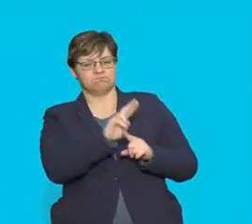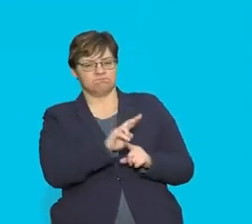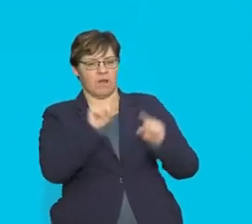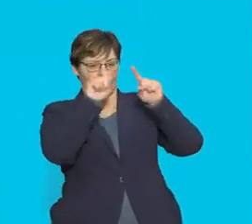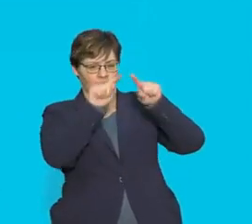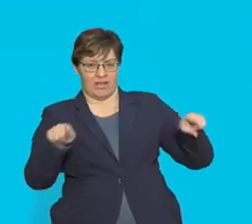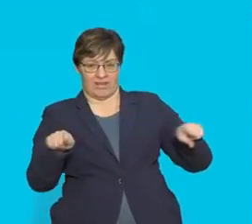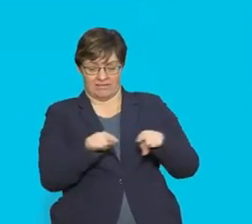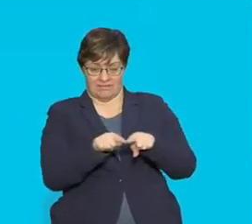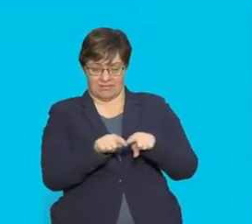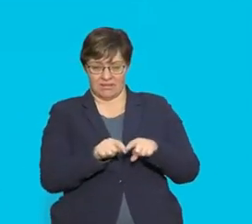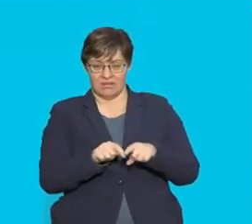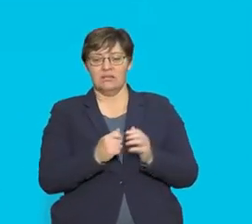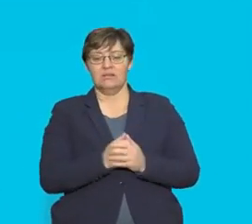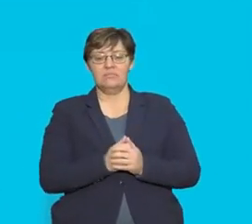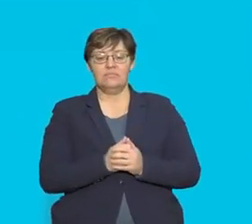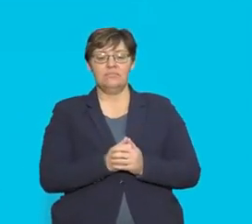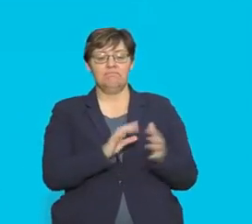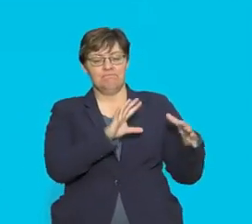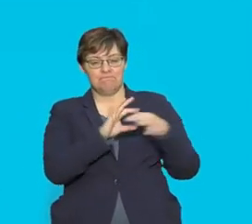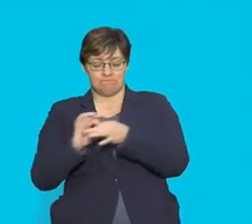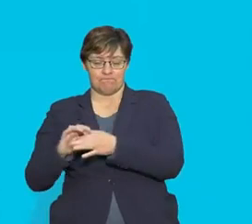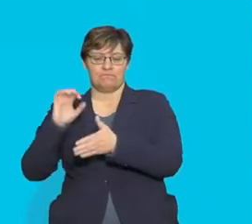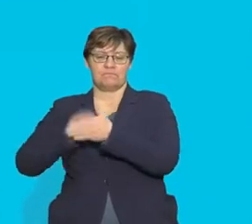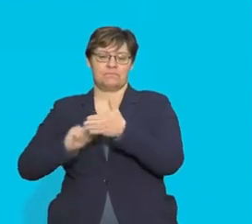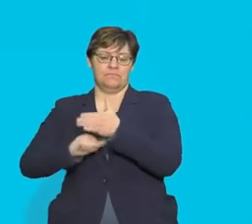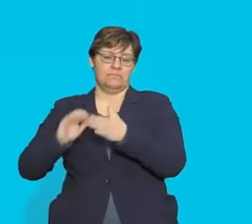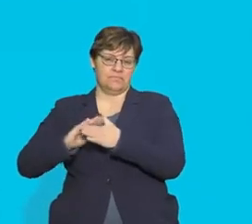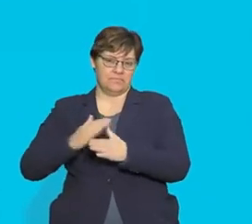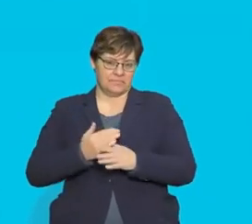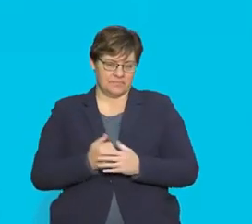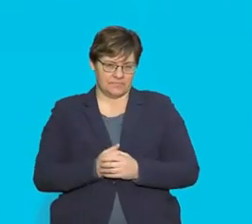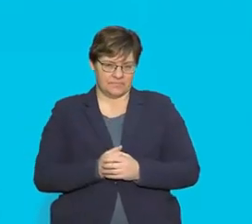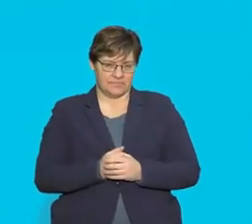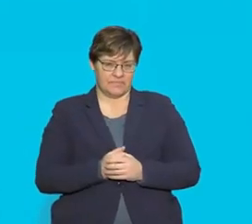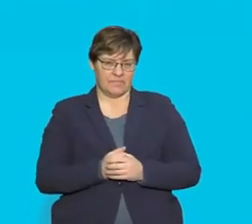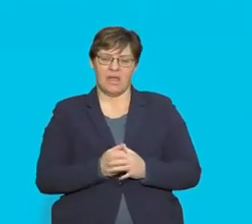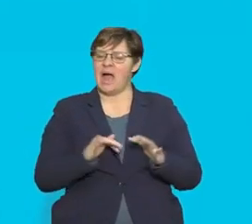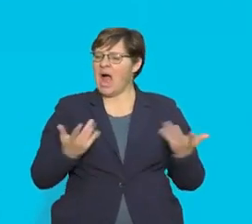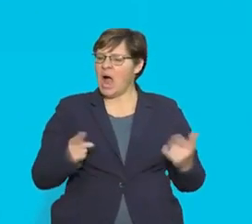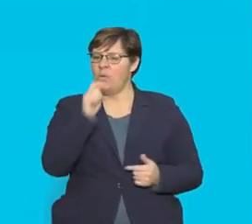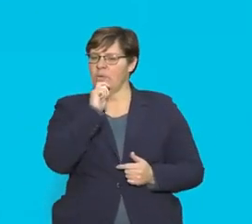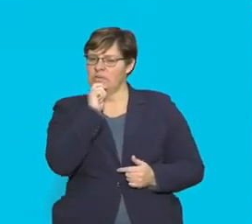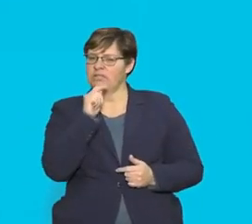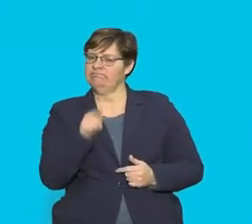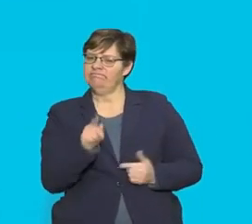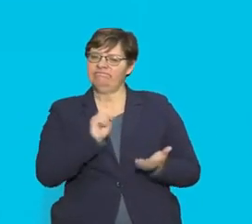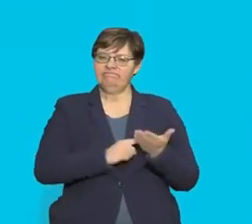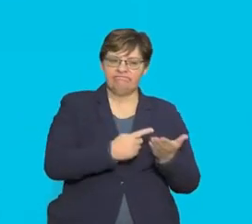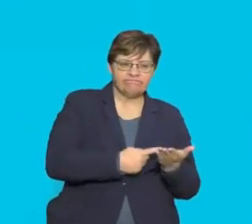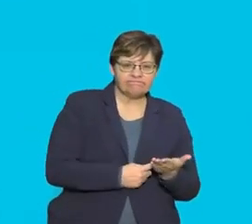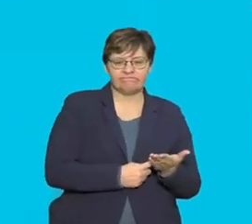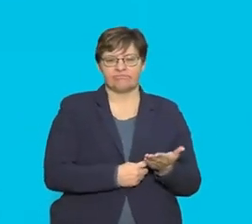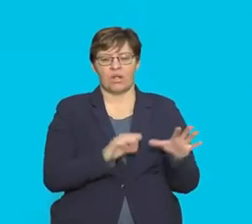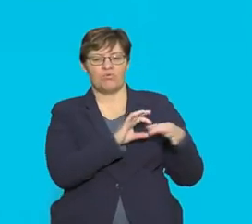now link triangles to this deductive reasoning. We say, how do I use deductive reasoning to talk